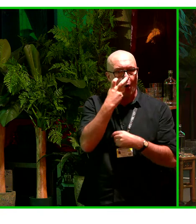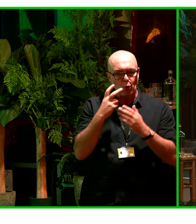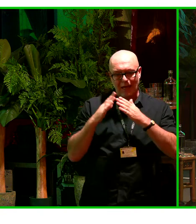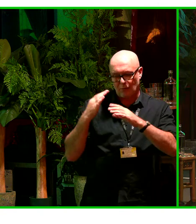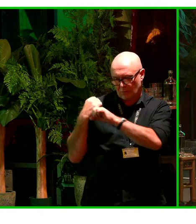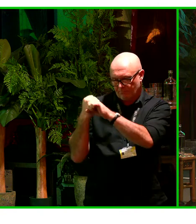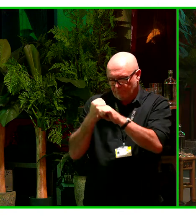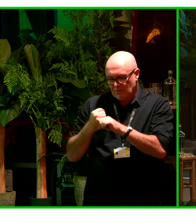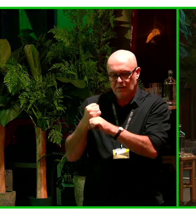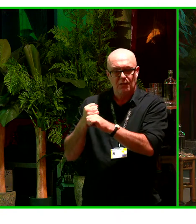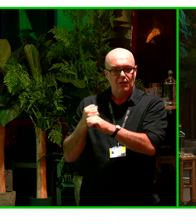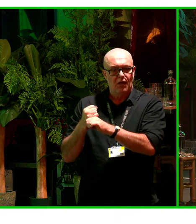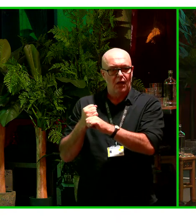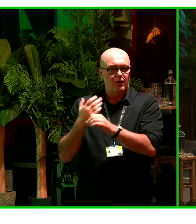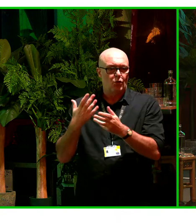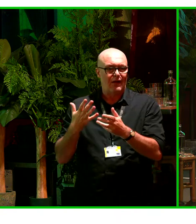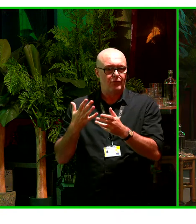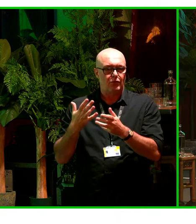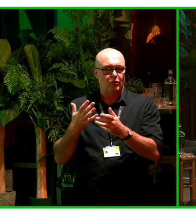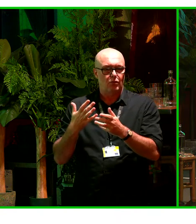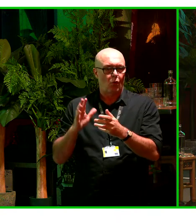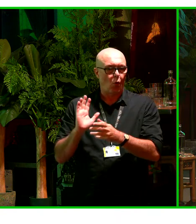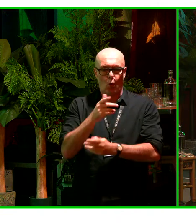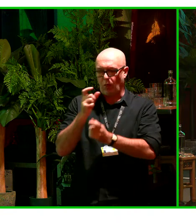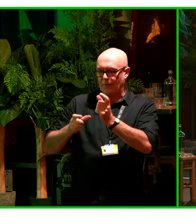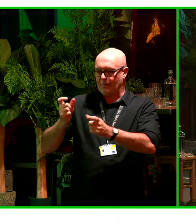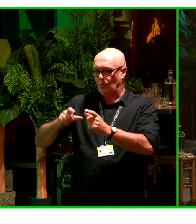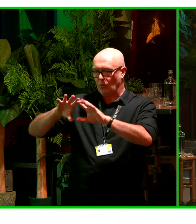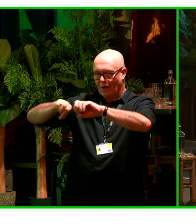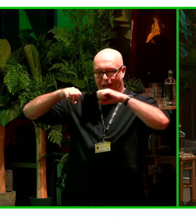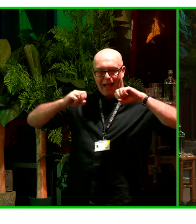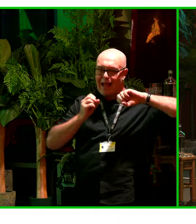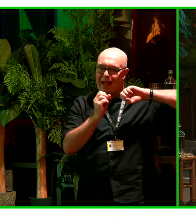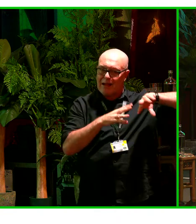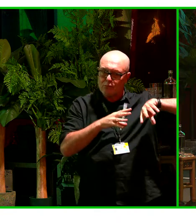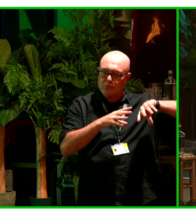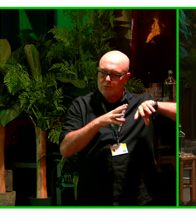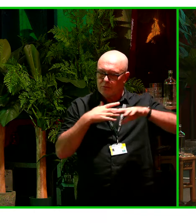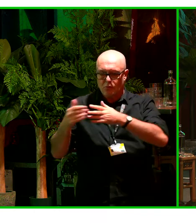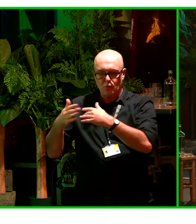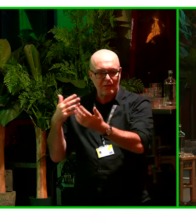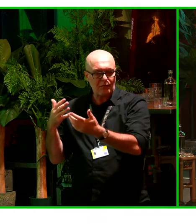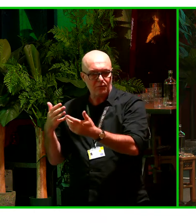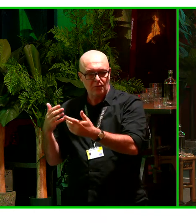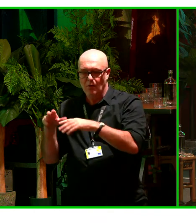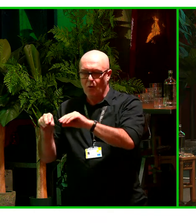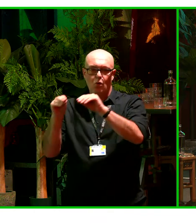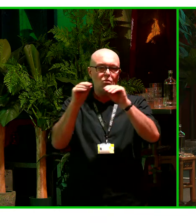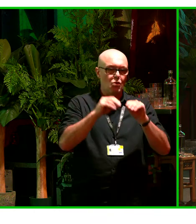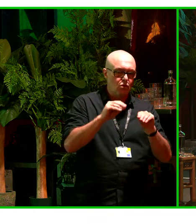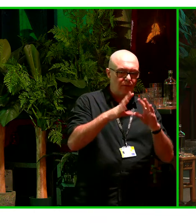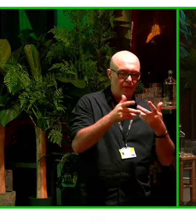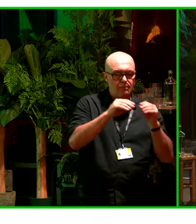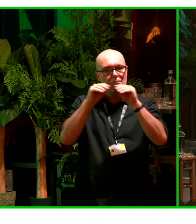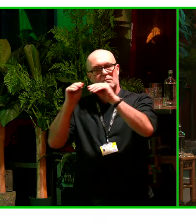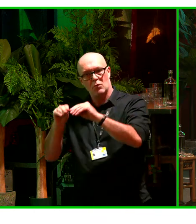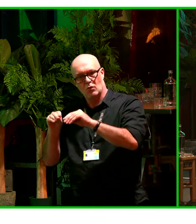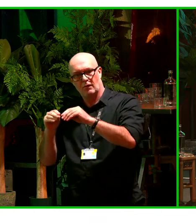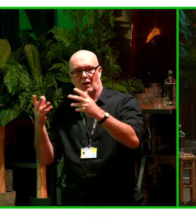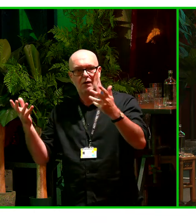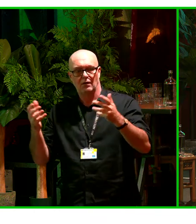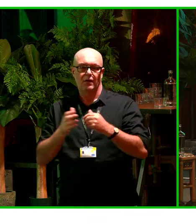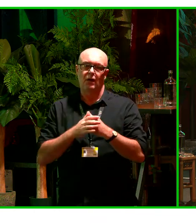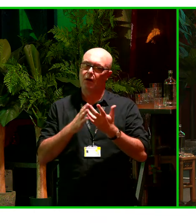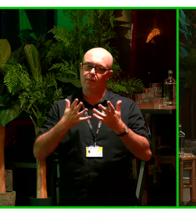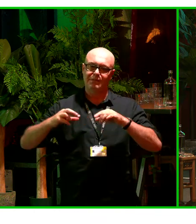the building's empty? Do you have to empty the building? Do you move people out, move them round? There's